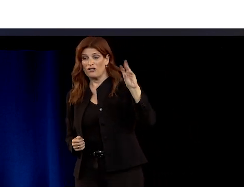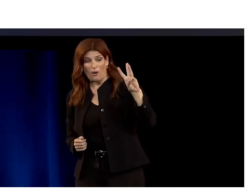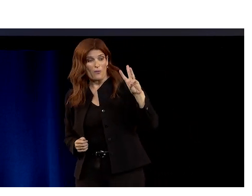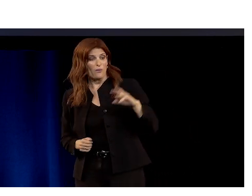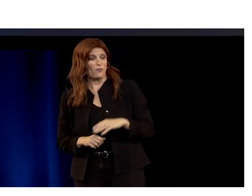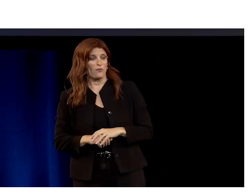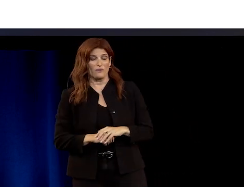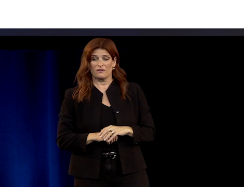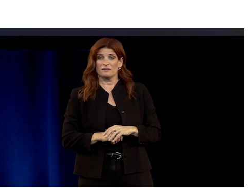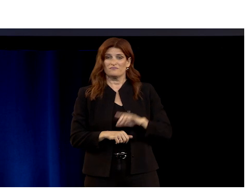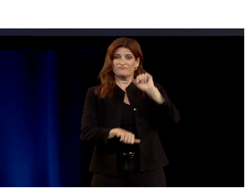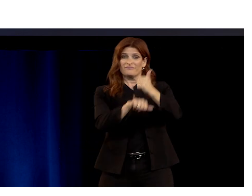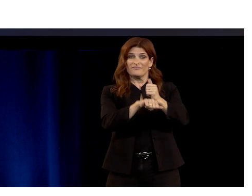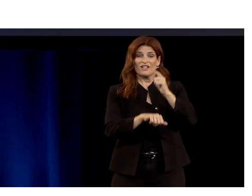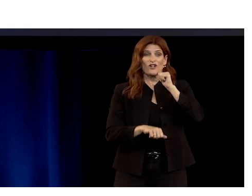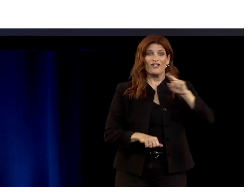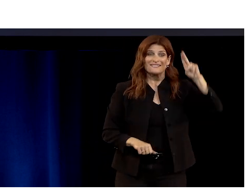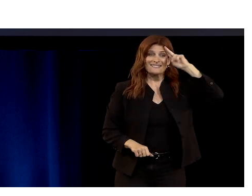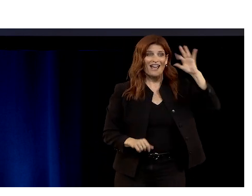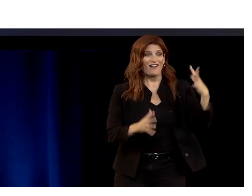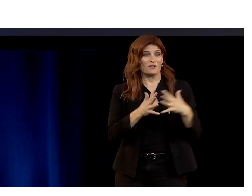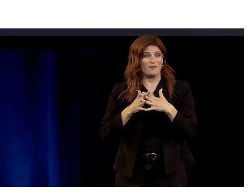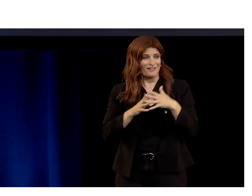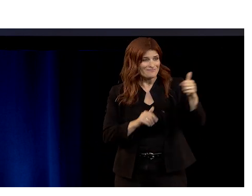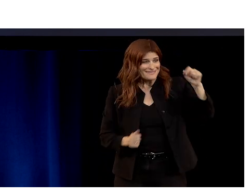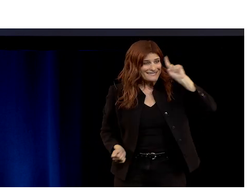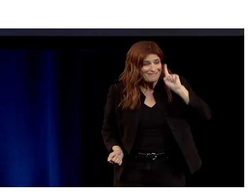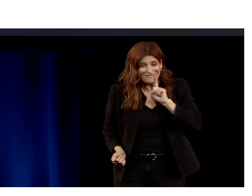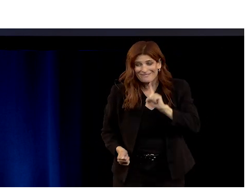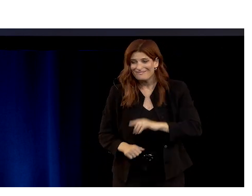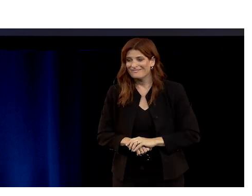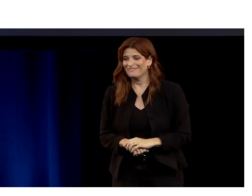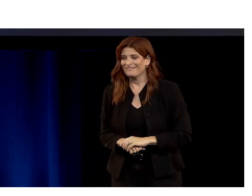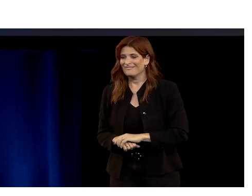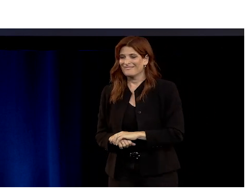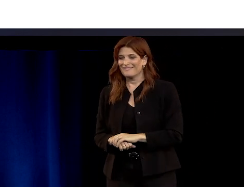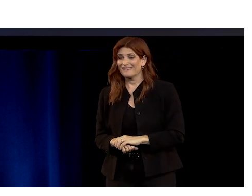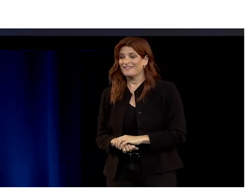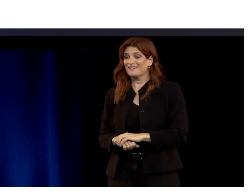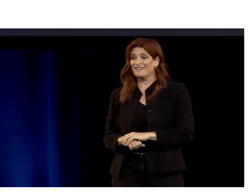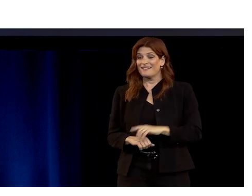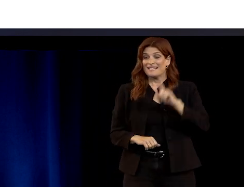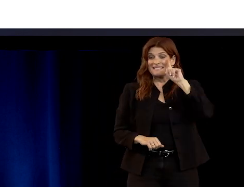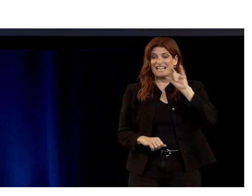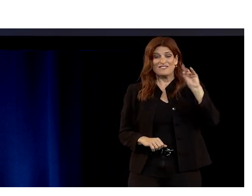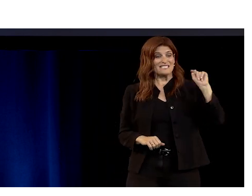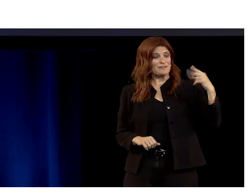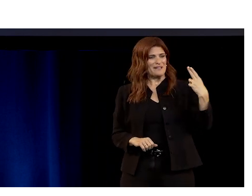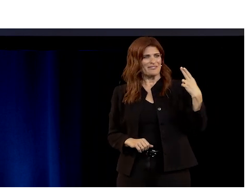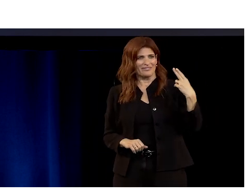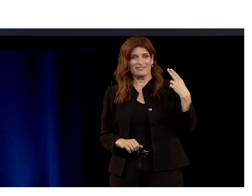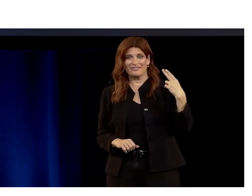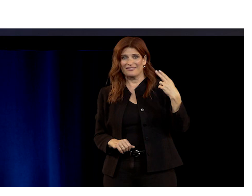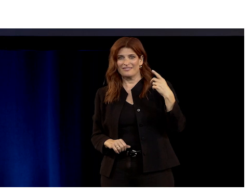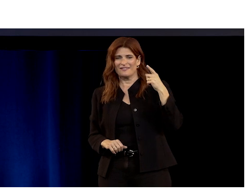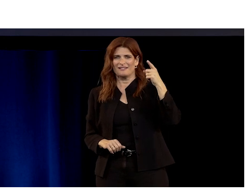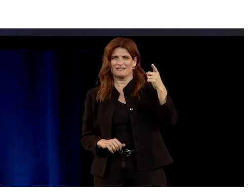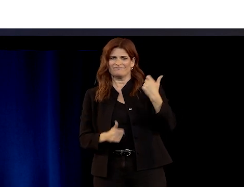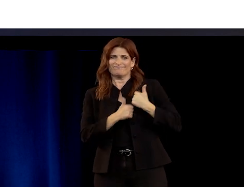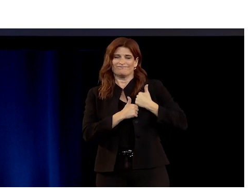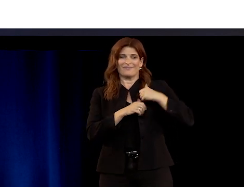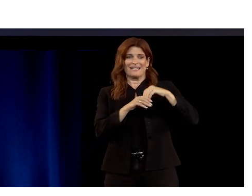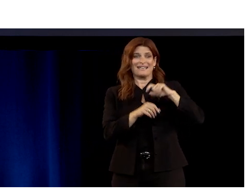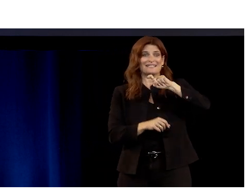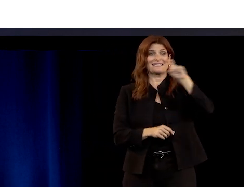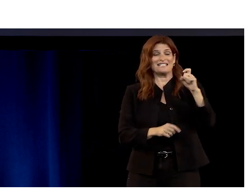Juliet Gordon Low founded the Girl Scouts of America, who was deaf. Deaf Smith was